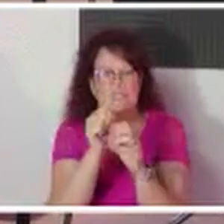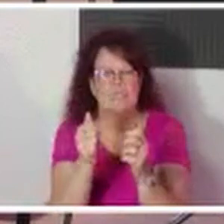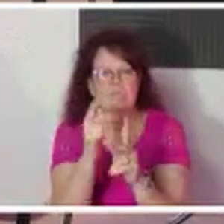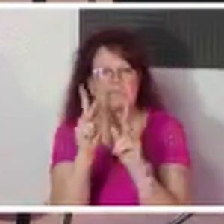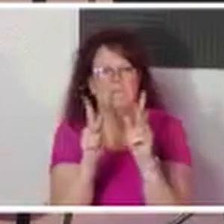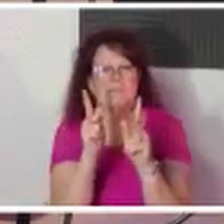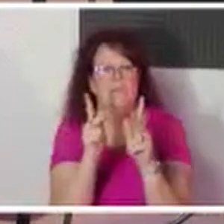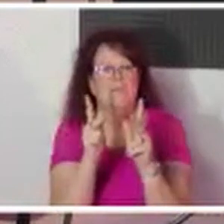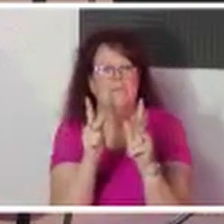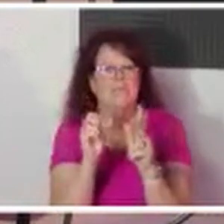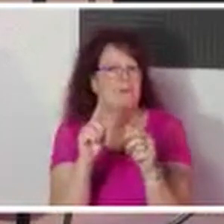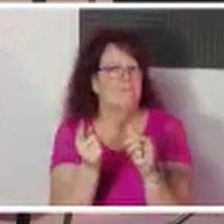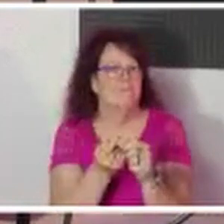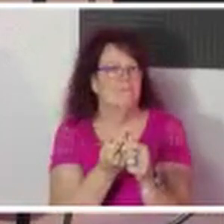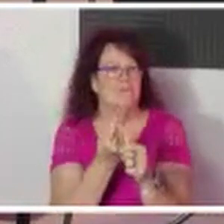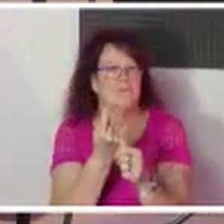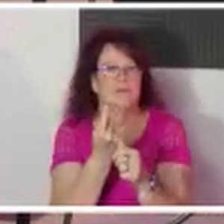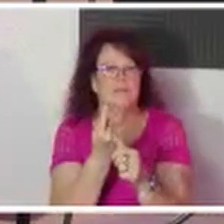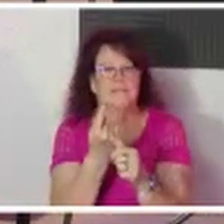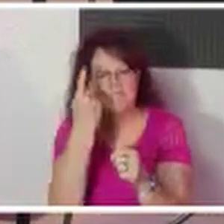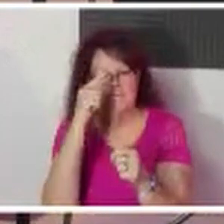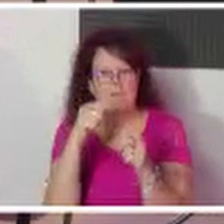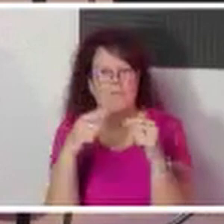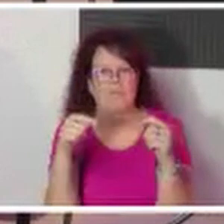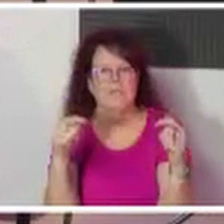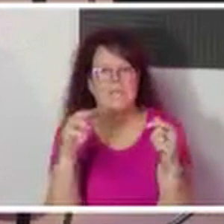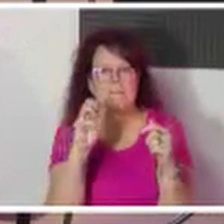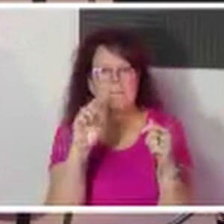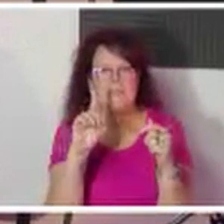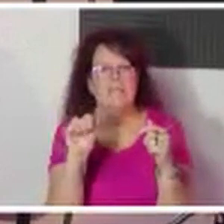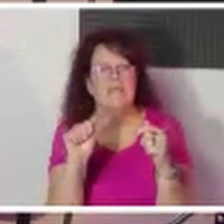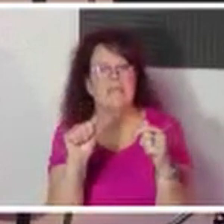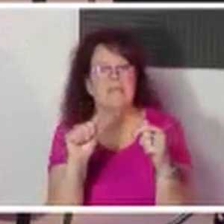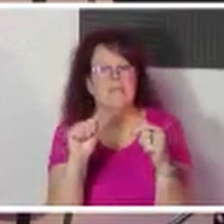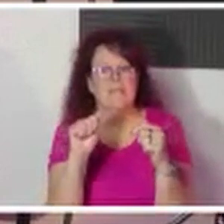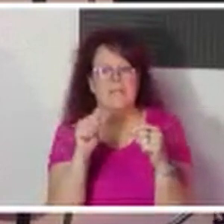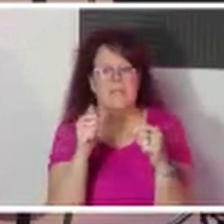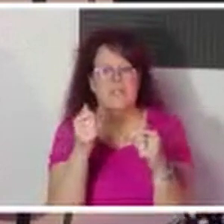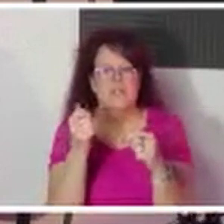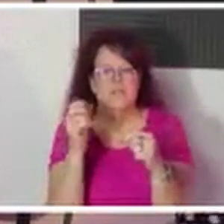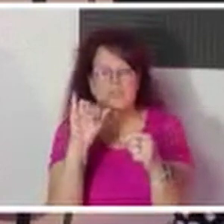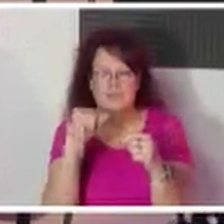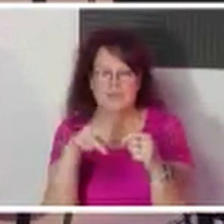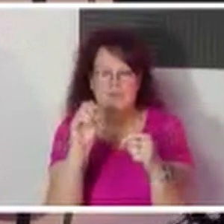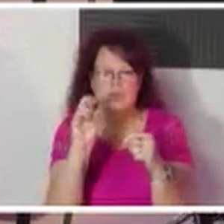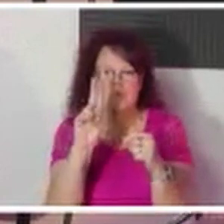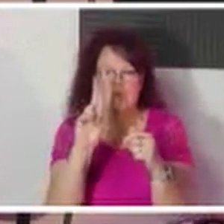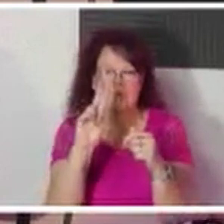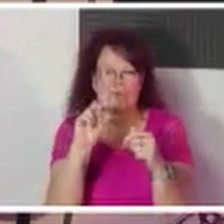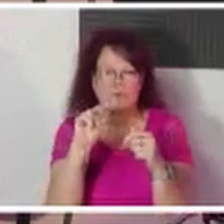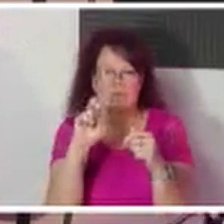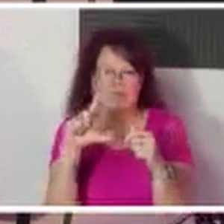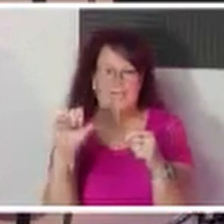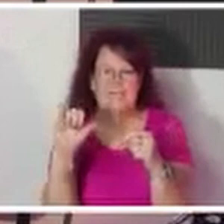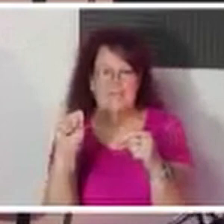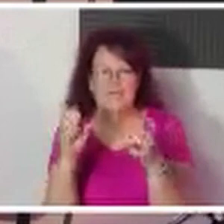amongst all of them. So when I first went there, it was for multimedia journalism. I really wanted to be like the Nat Geo traveling photographer,